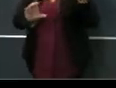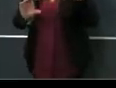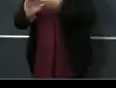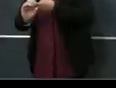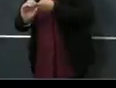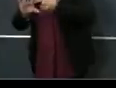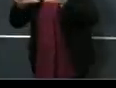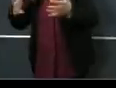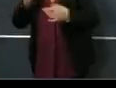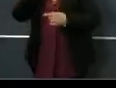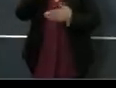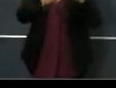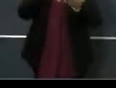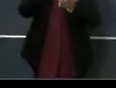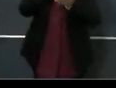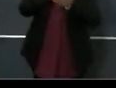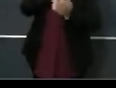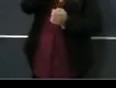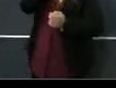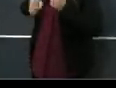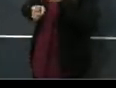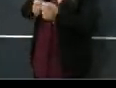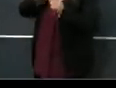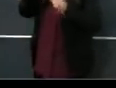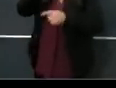with more donations at